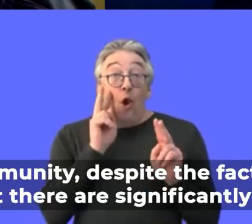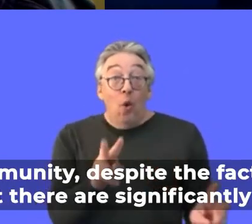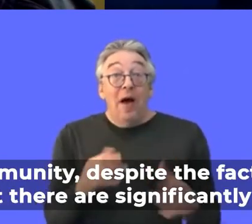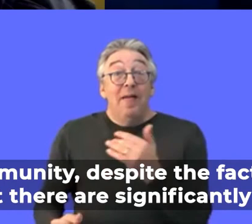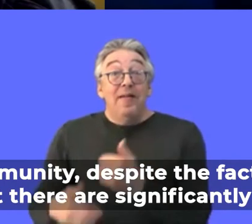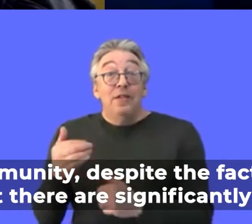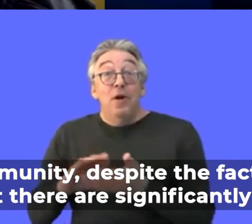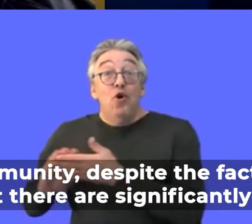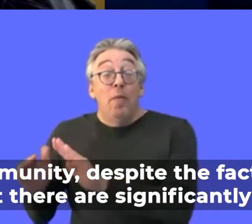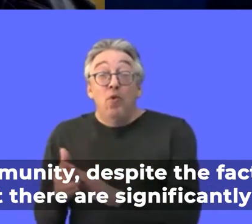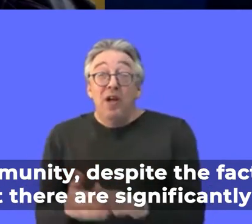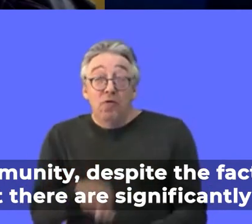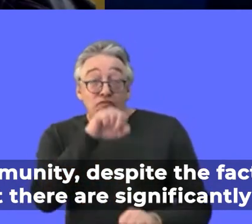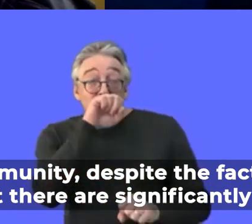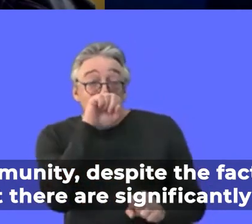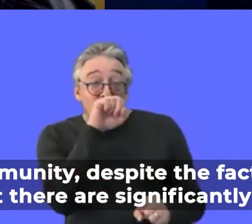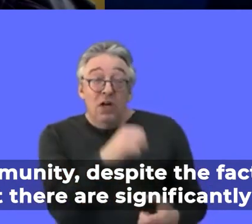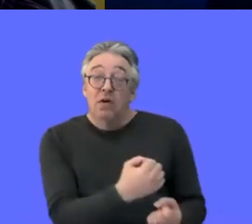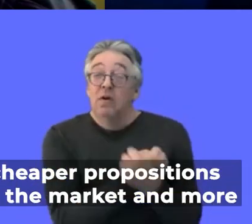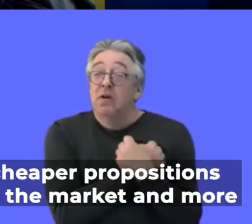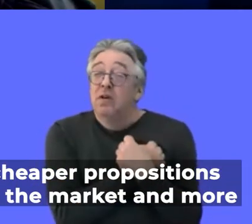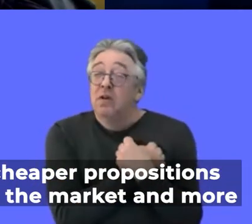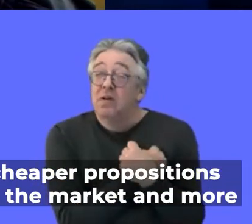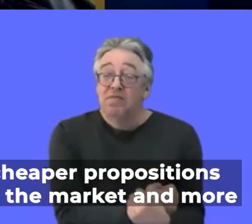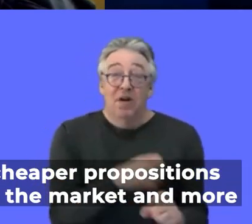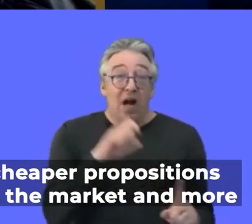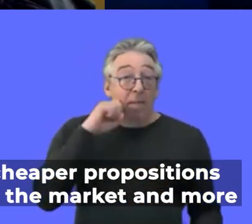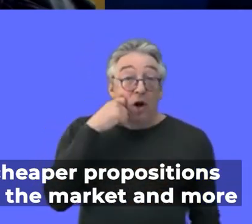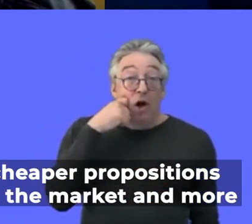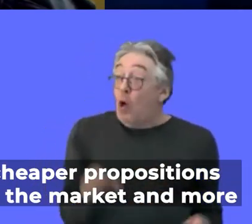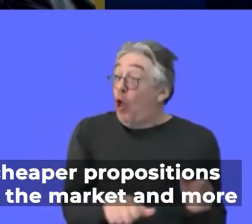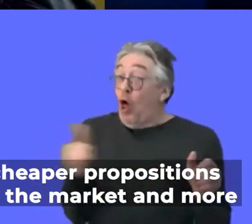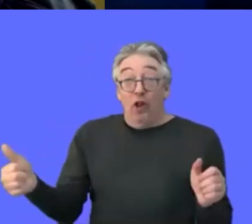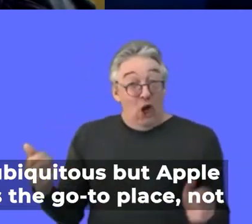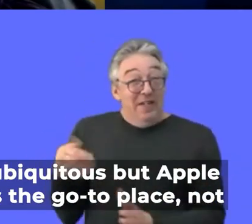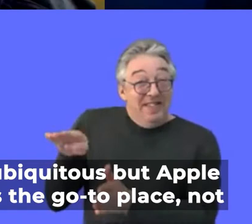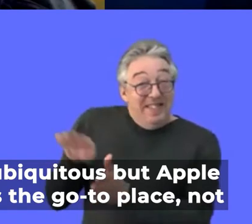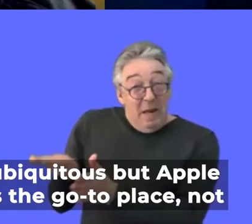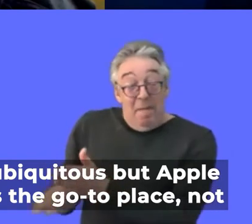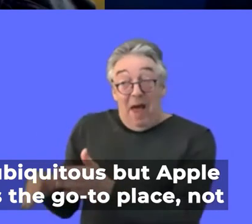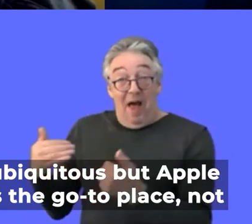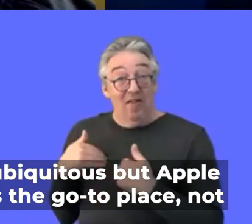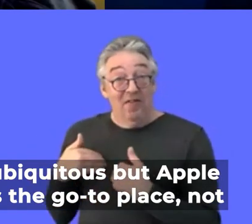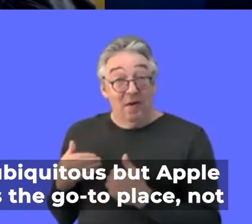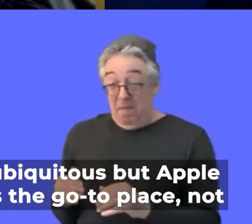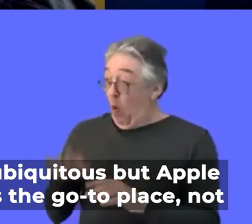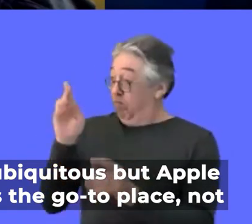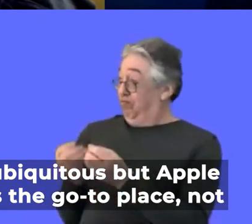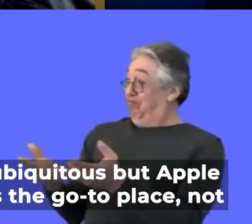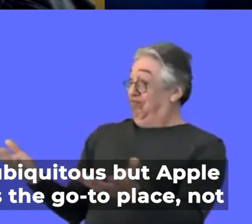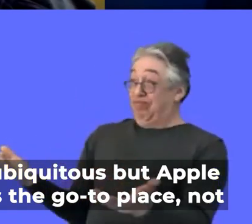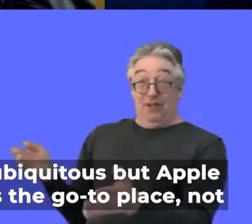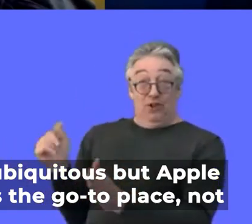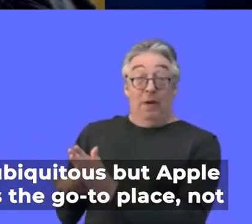community, despite the fact that there are significantly cheaper propositions on the market and more ubiquitous, but Apple